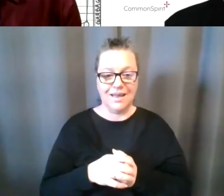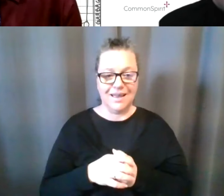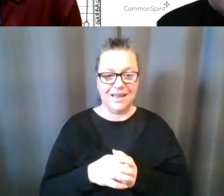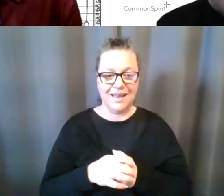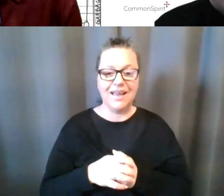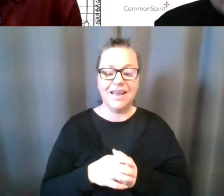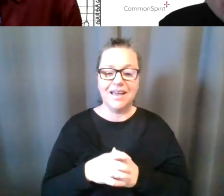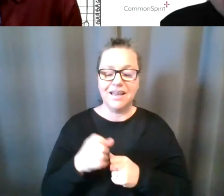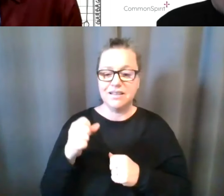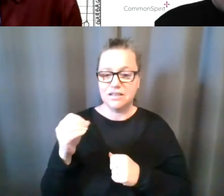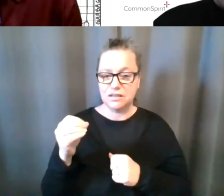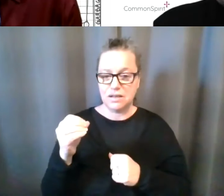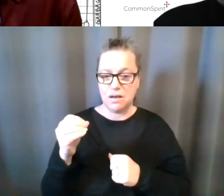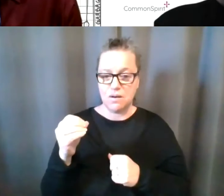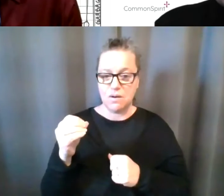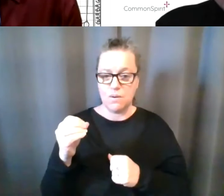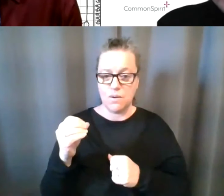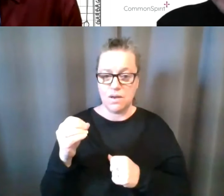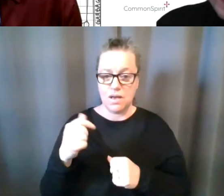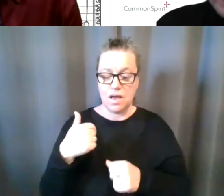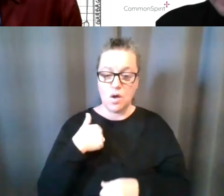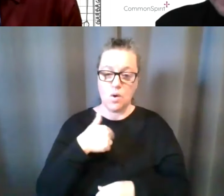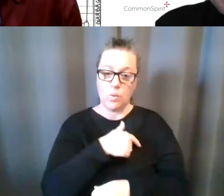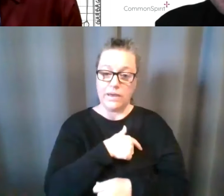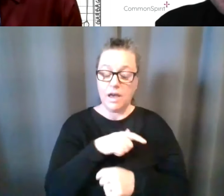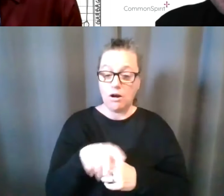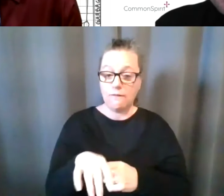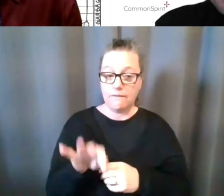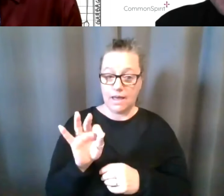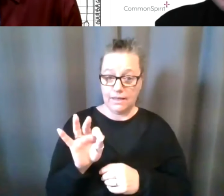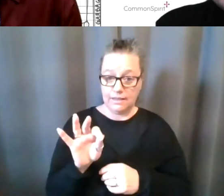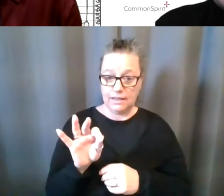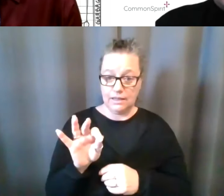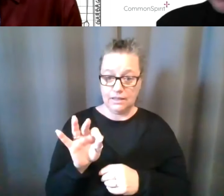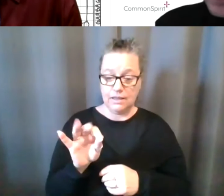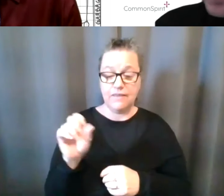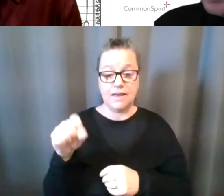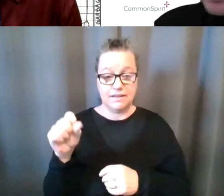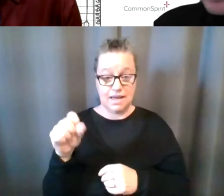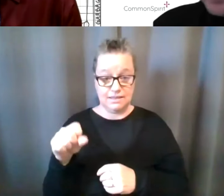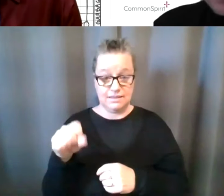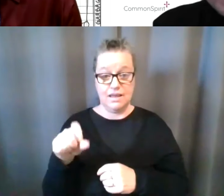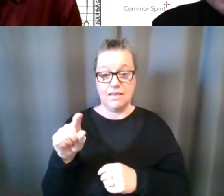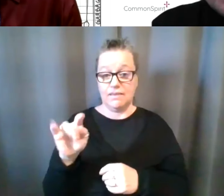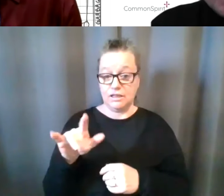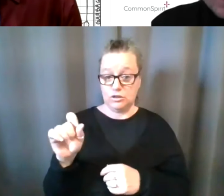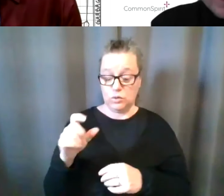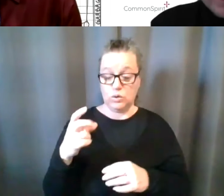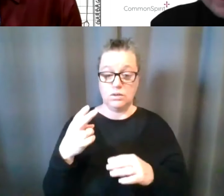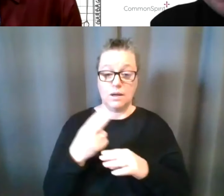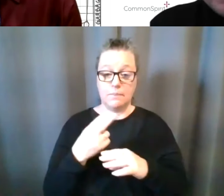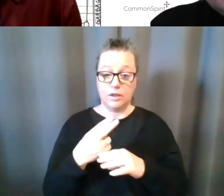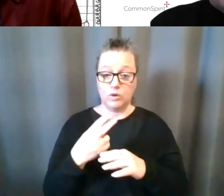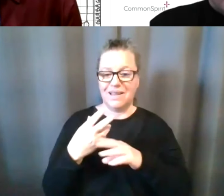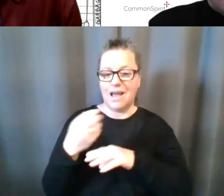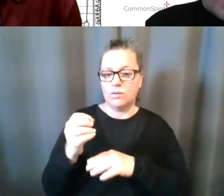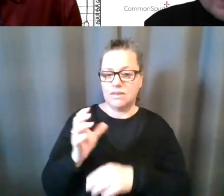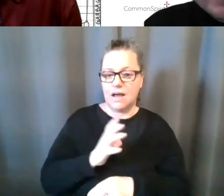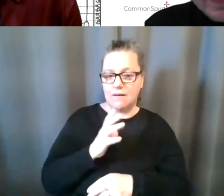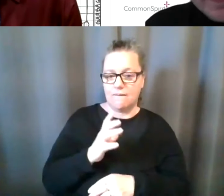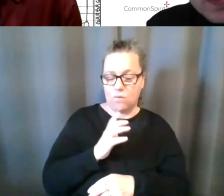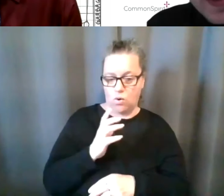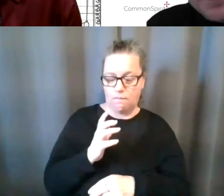So we are finding that, yes, these tools are being used outside formalized improvement work, especially the